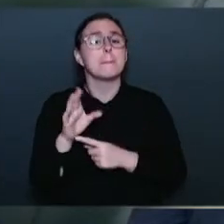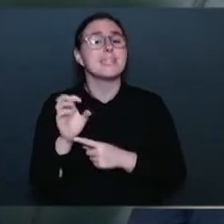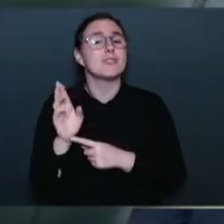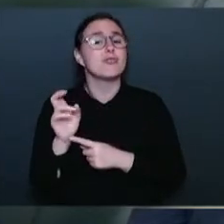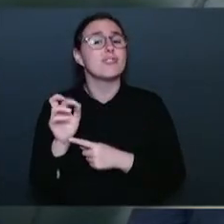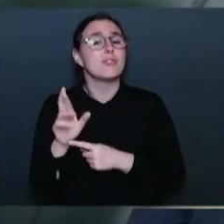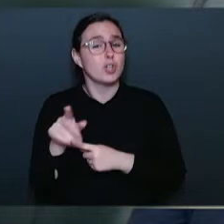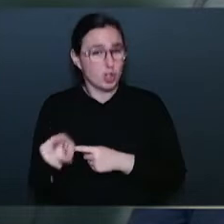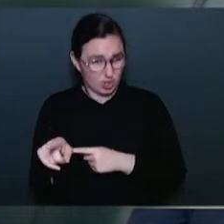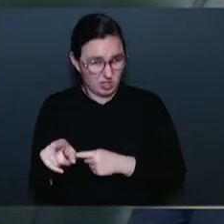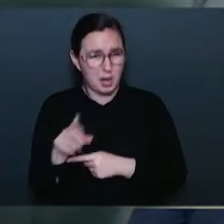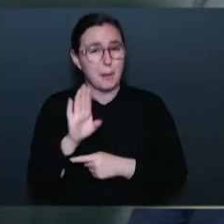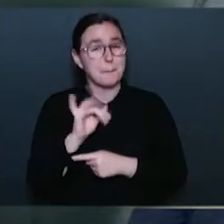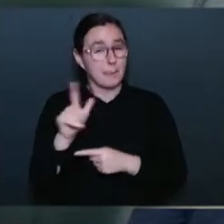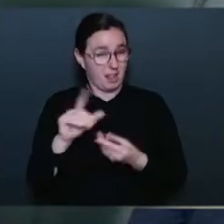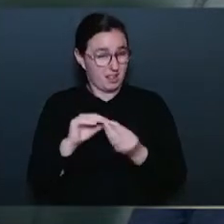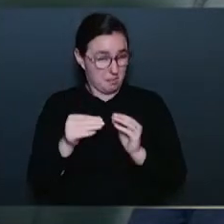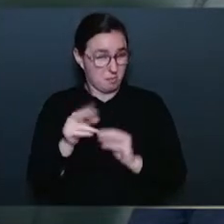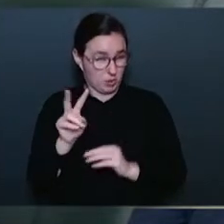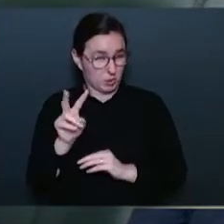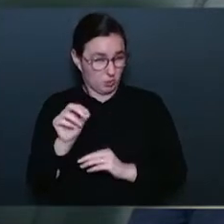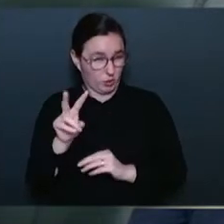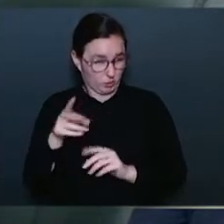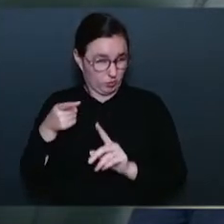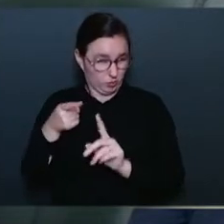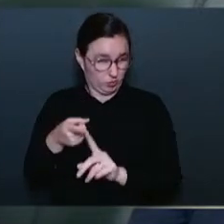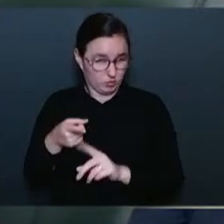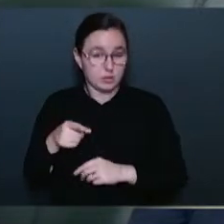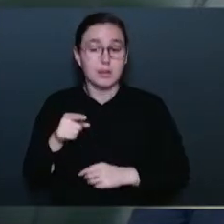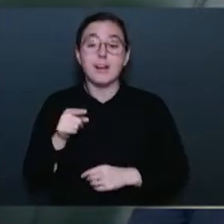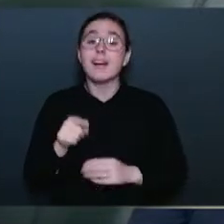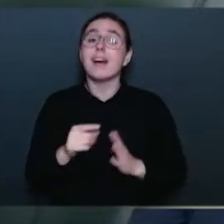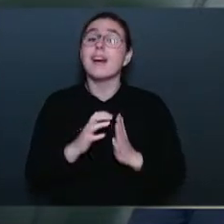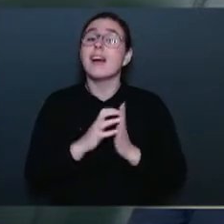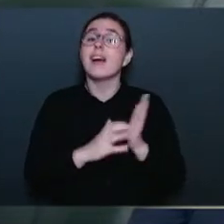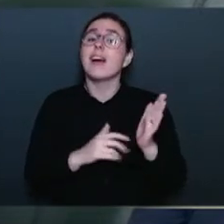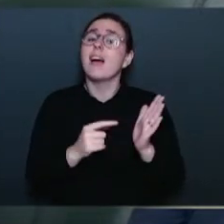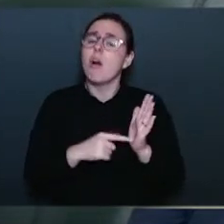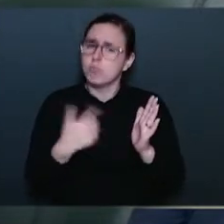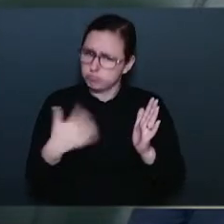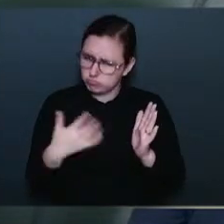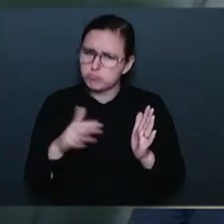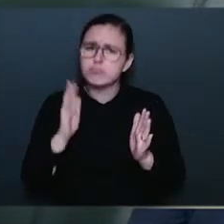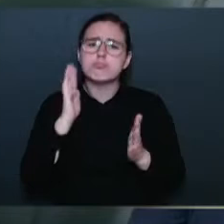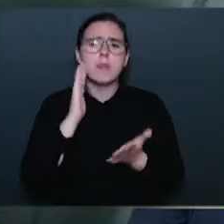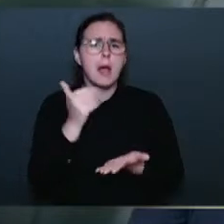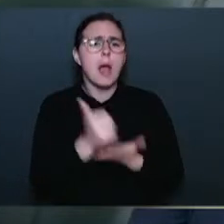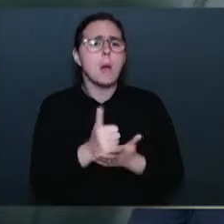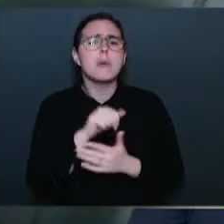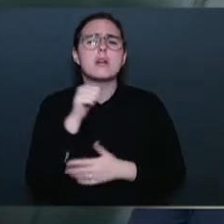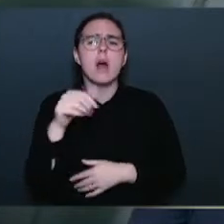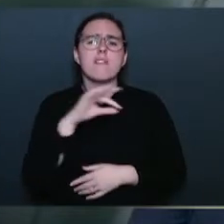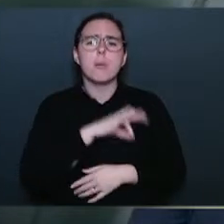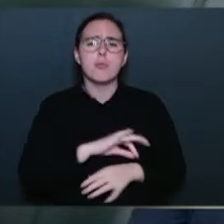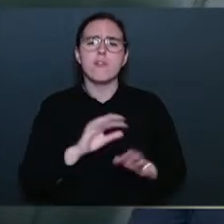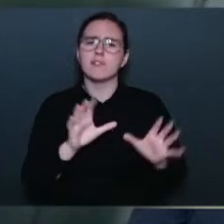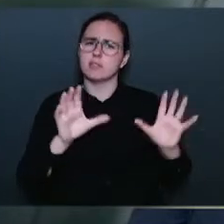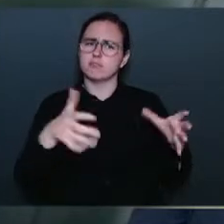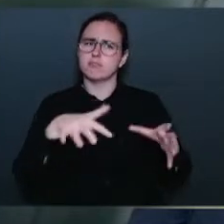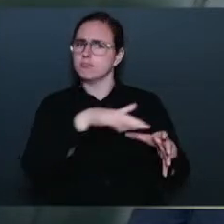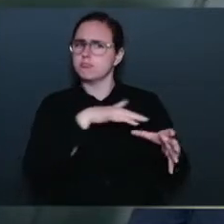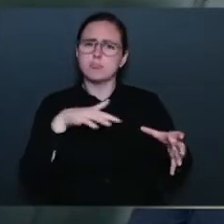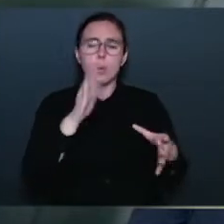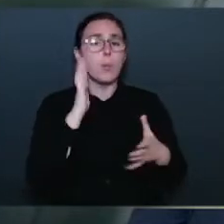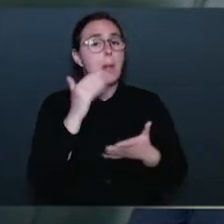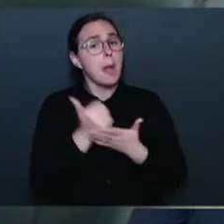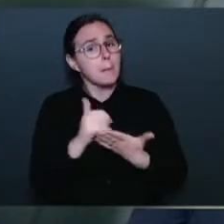have a significant impact for not-for-profits it'll give our community it'll give albertans a meaningful way to be able to engage in